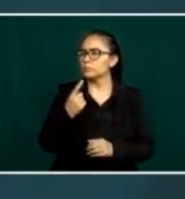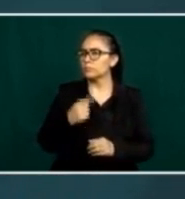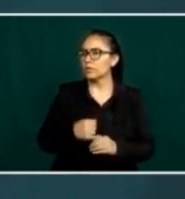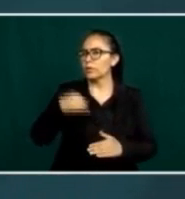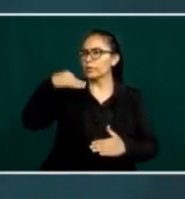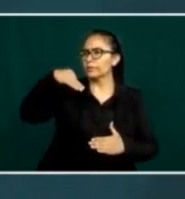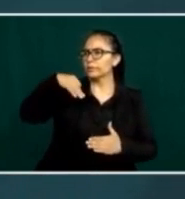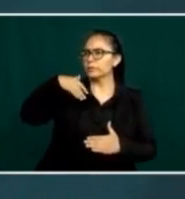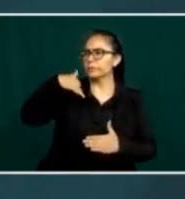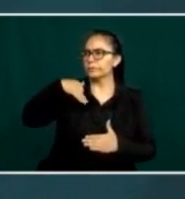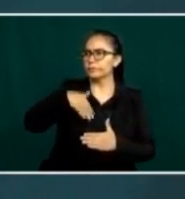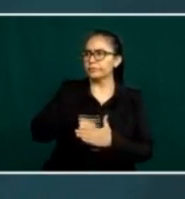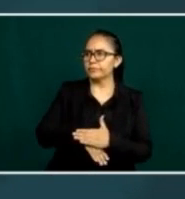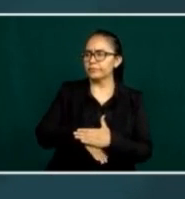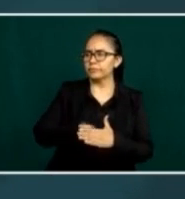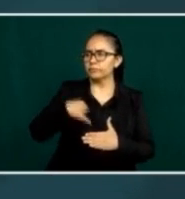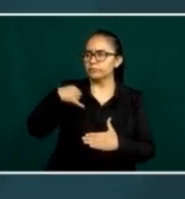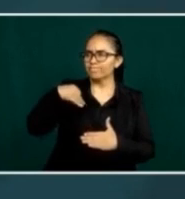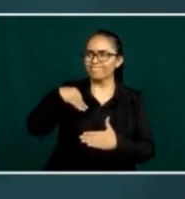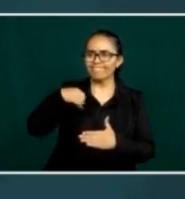that was a failure.